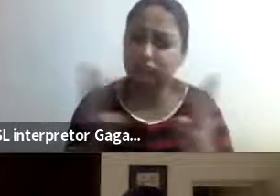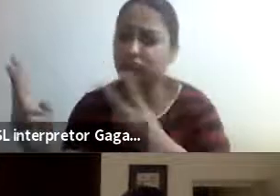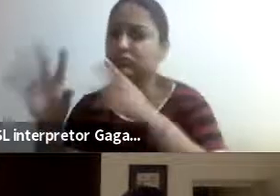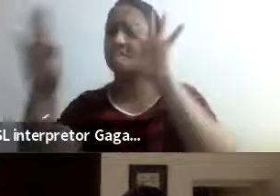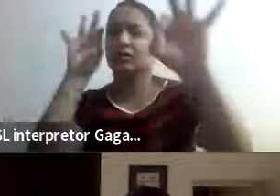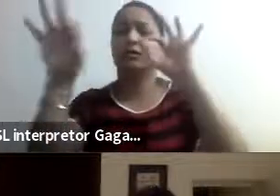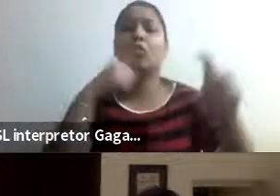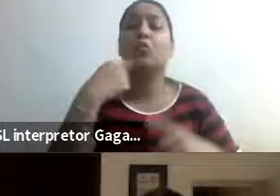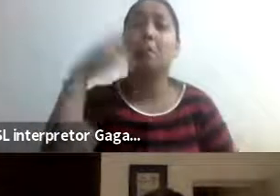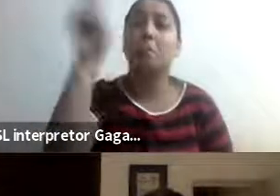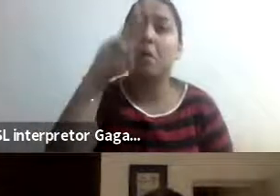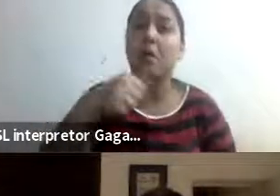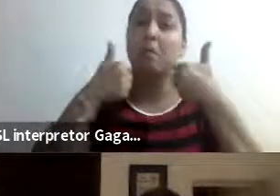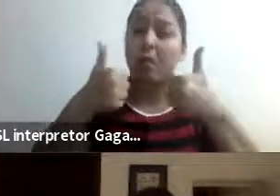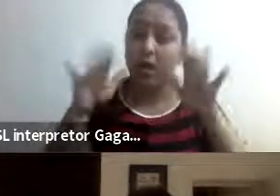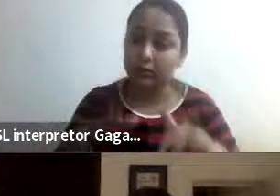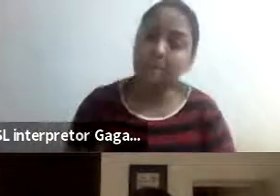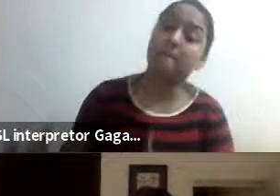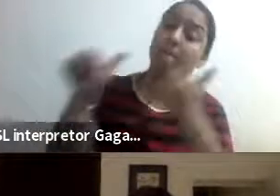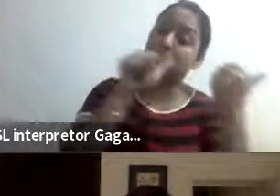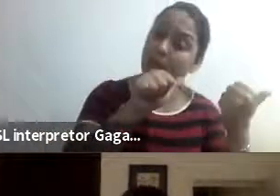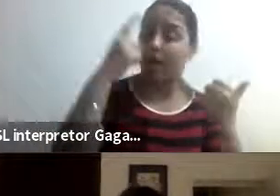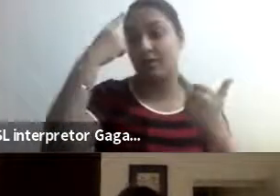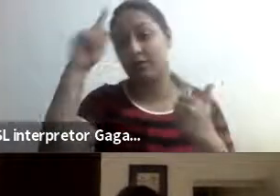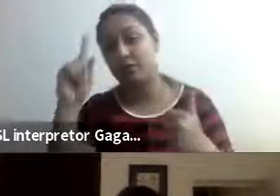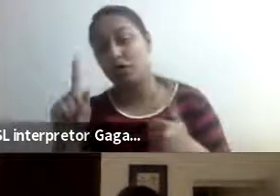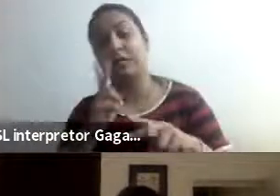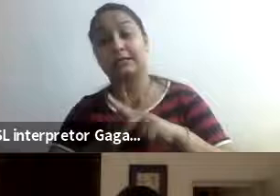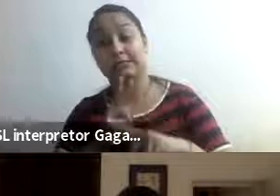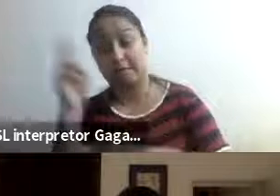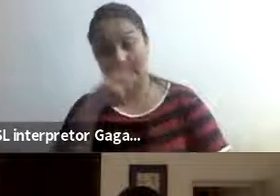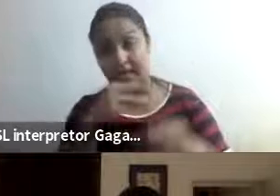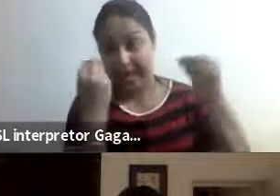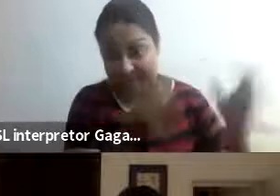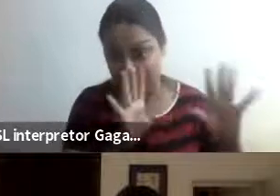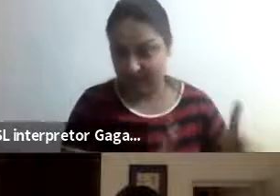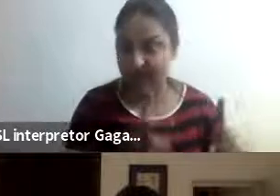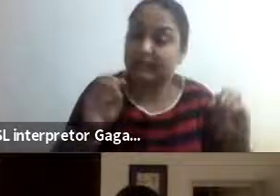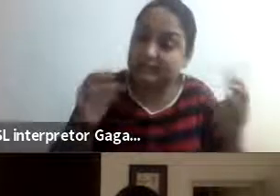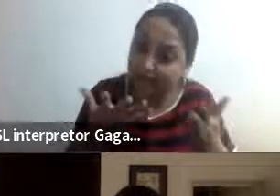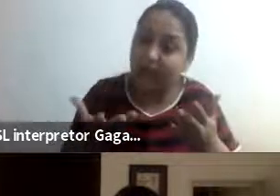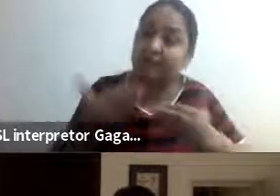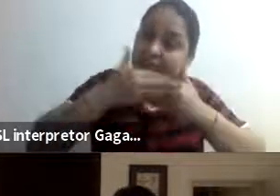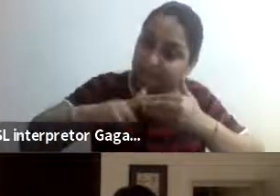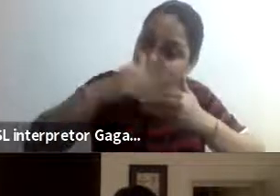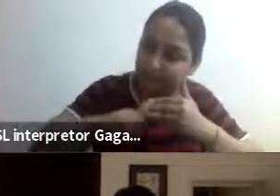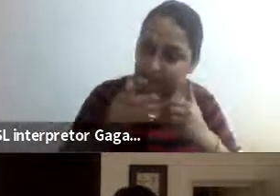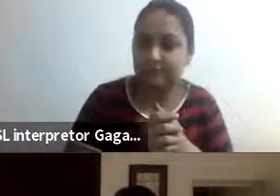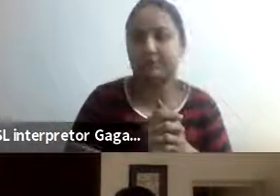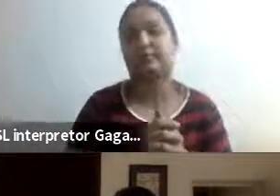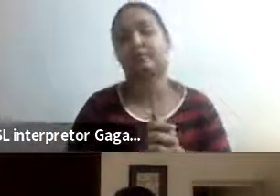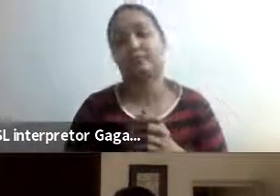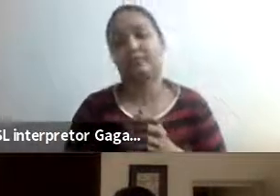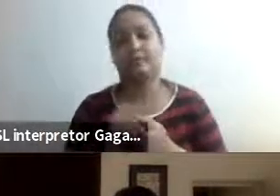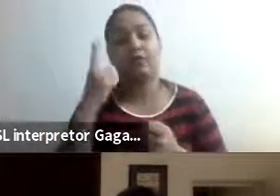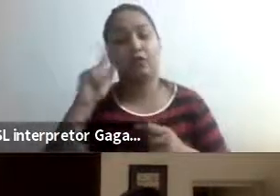practitioners, to go back to their roots, so to speak, and sort of look back at what they termed